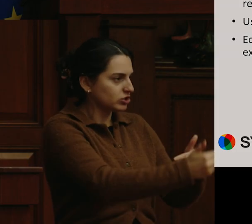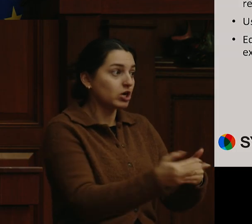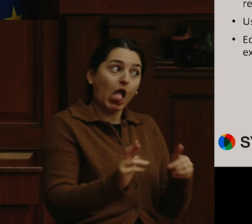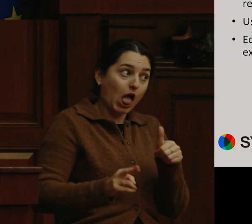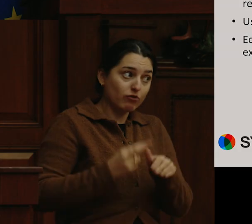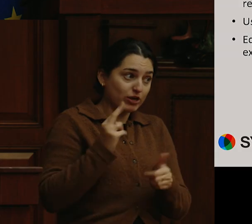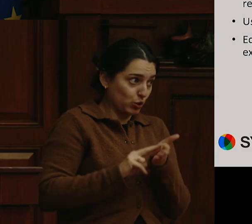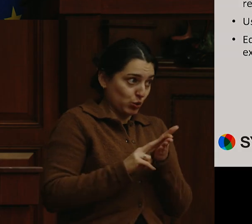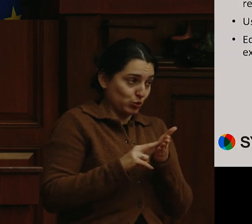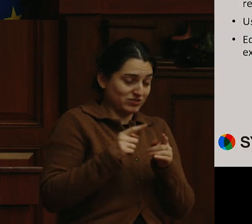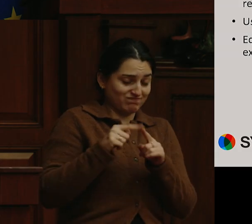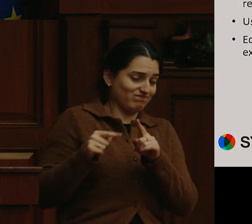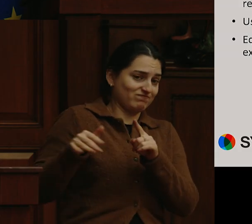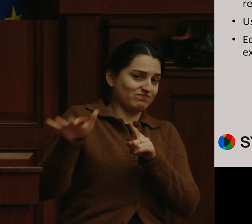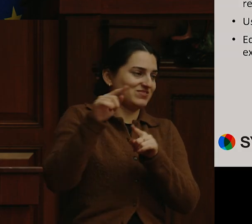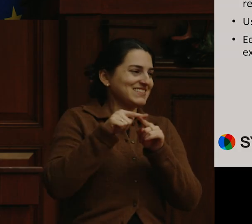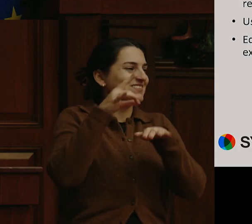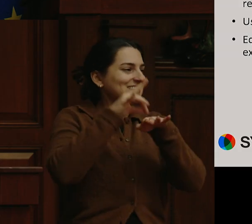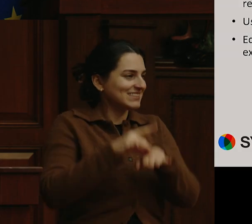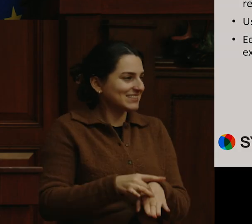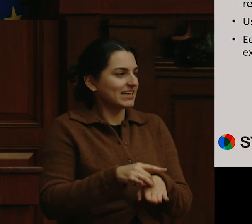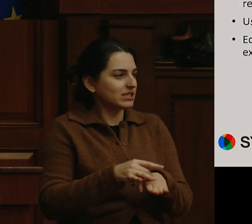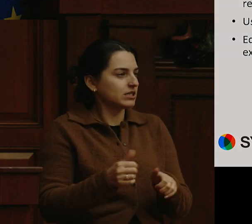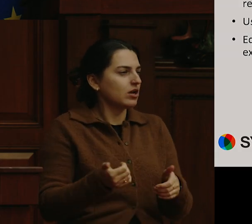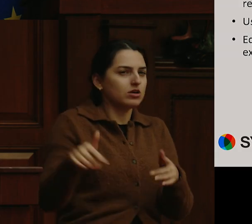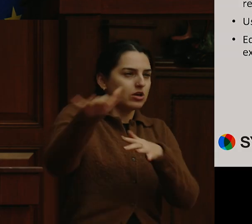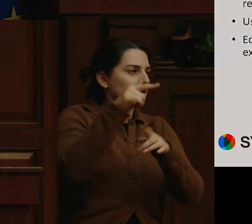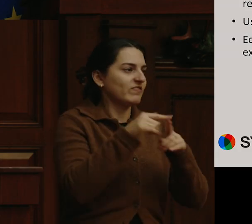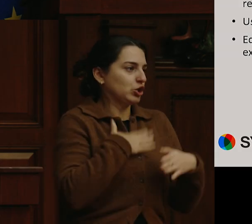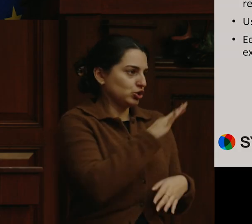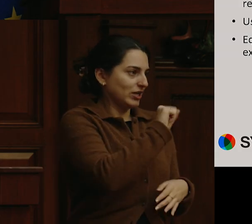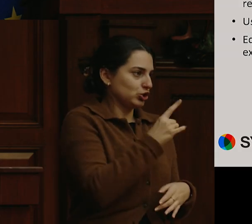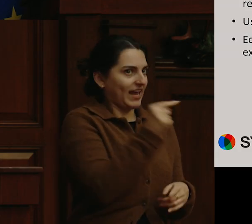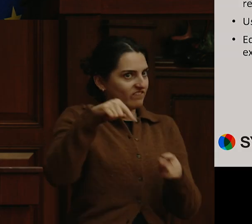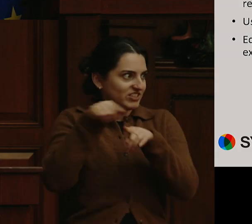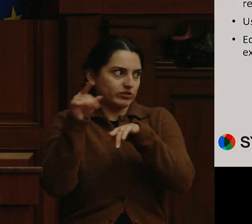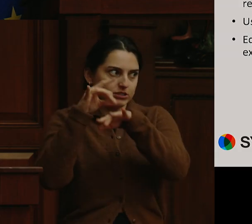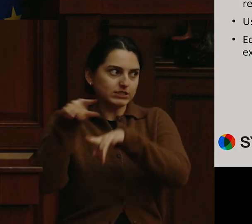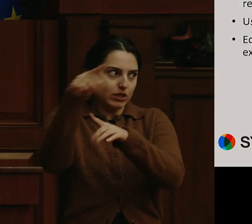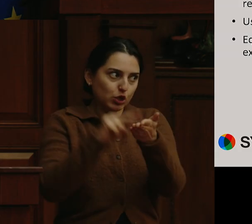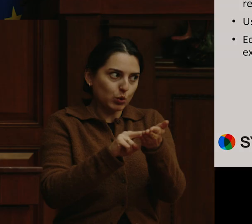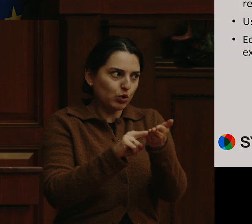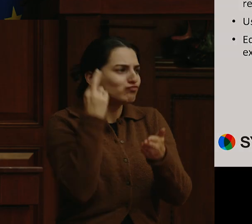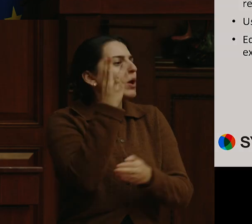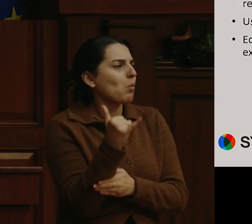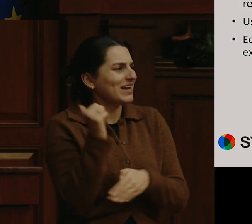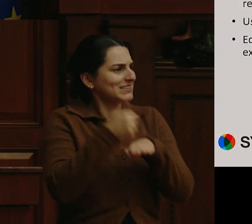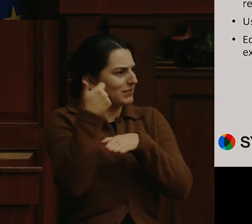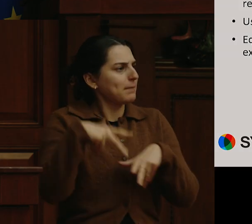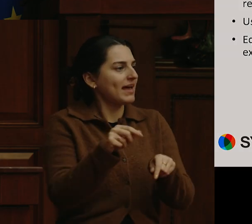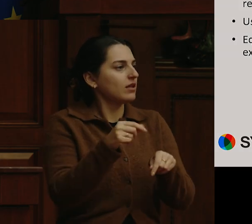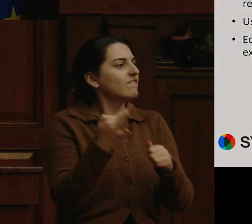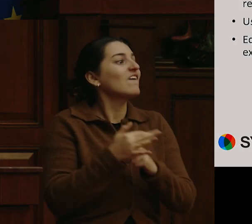already being used across multiple diseases and conditions around the world, and its purpose is to make sure that